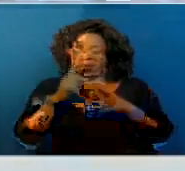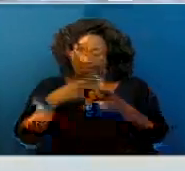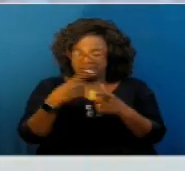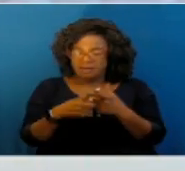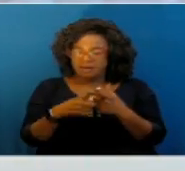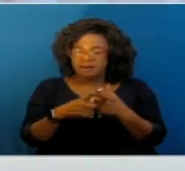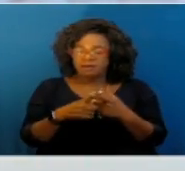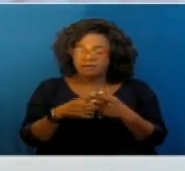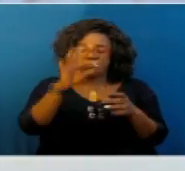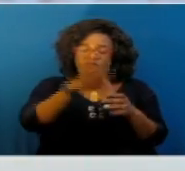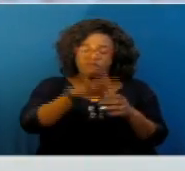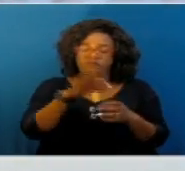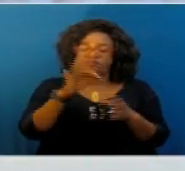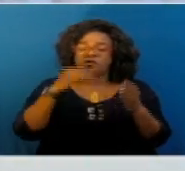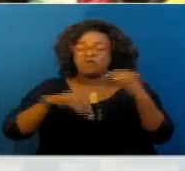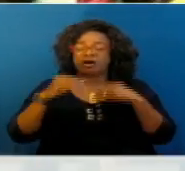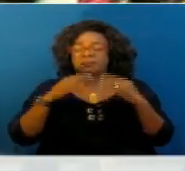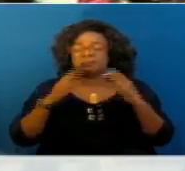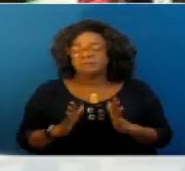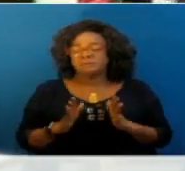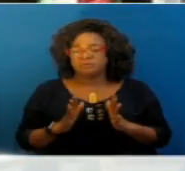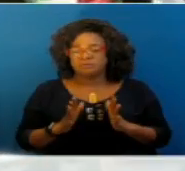alafu upeleke kura kwa mfisadi.